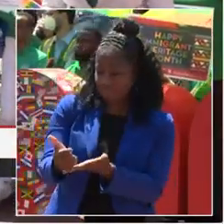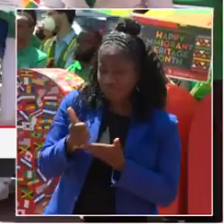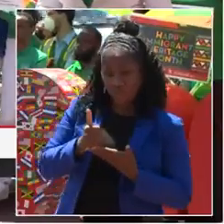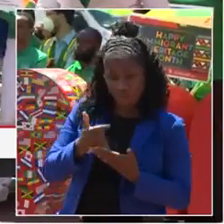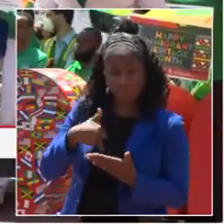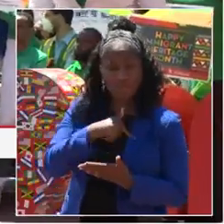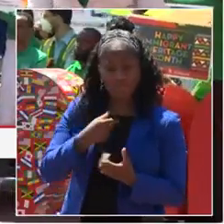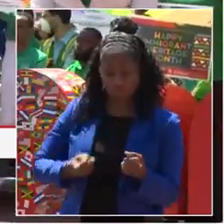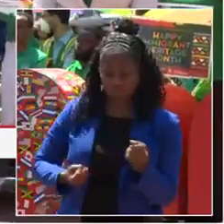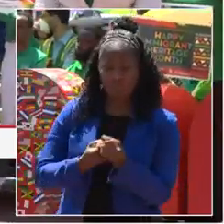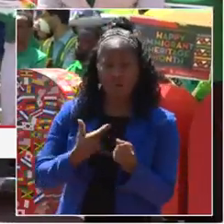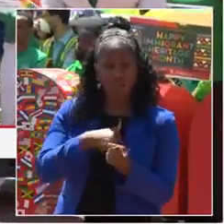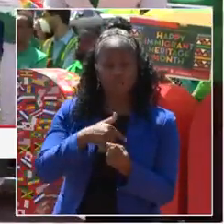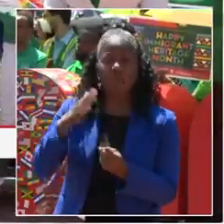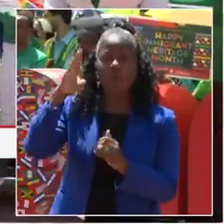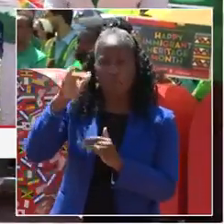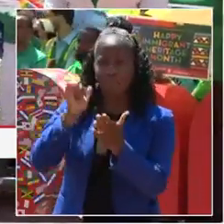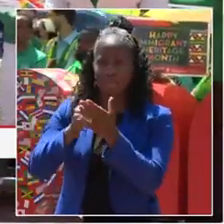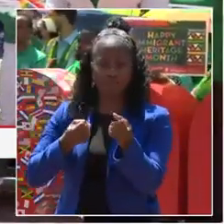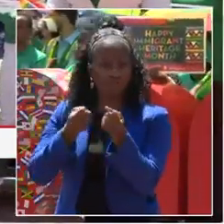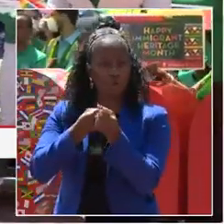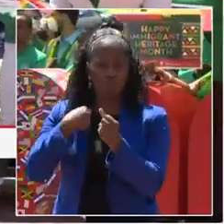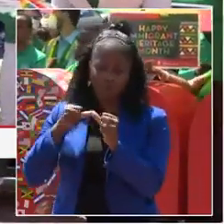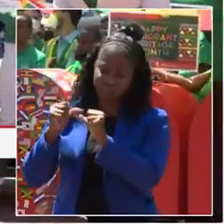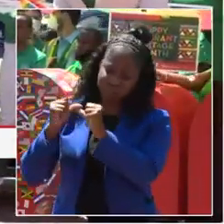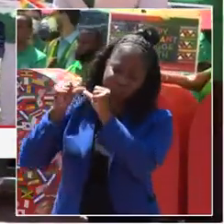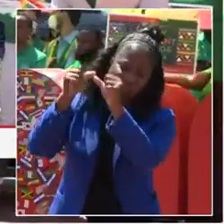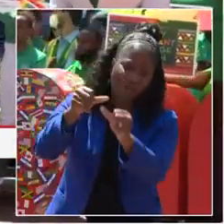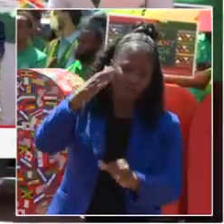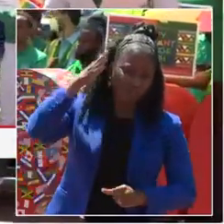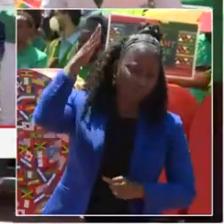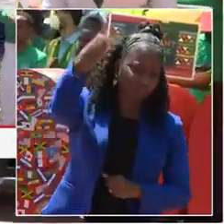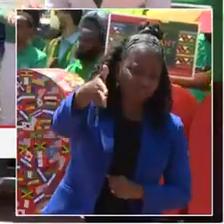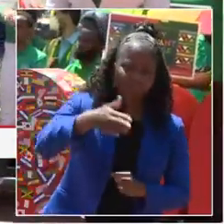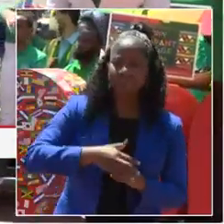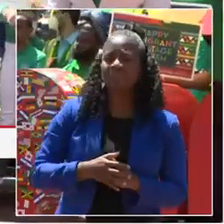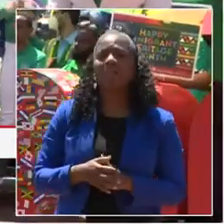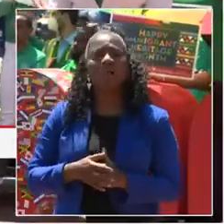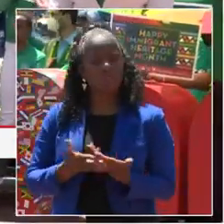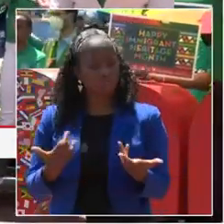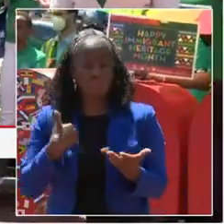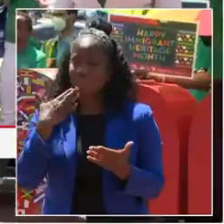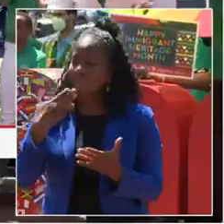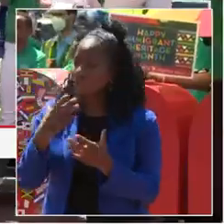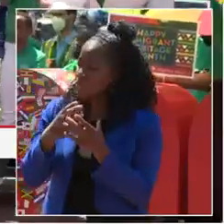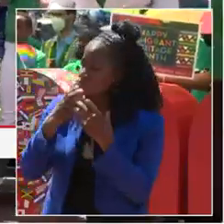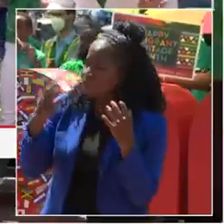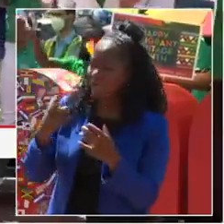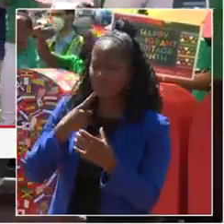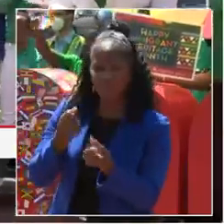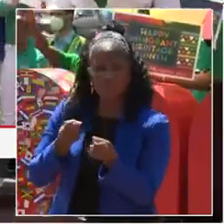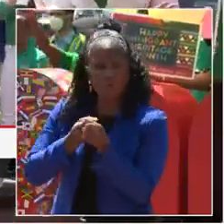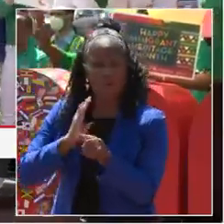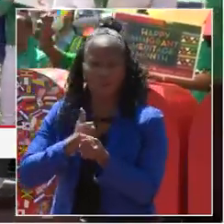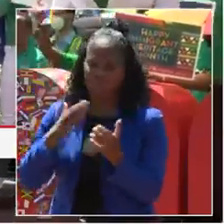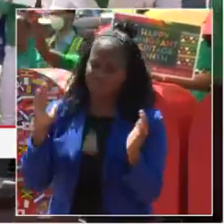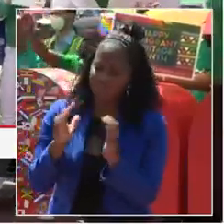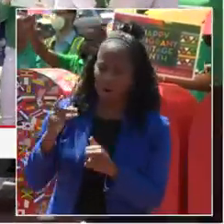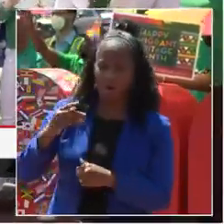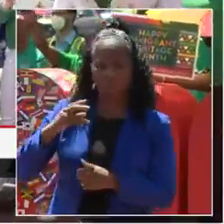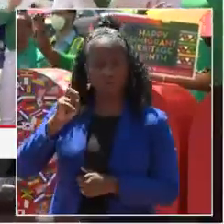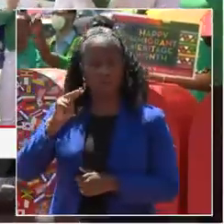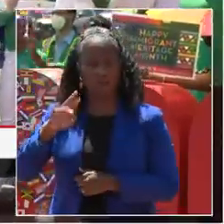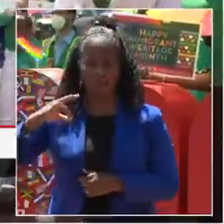we hope that support lasts for many years to come. So thank you, Mayor, for all the help that you are supporting our small nonprofit this year.